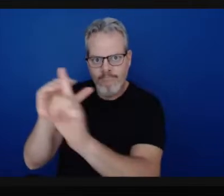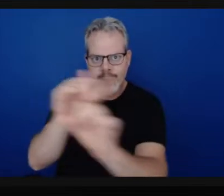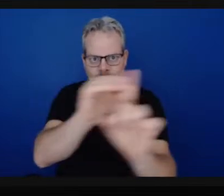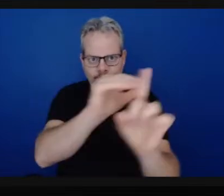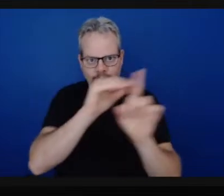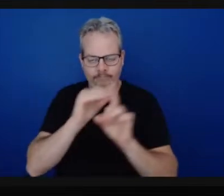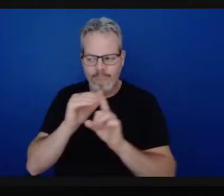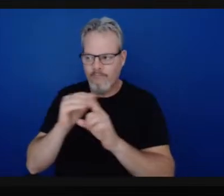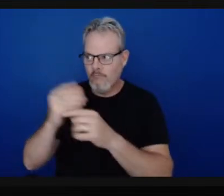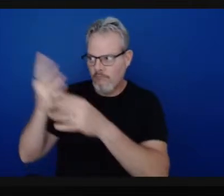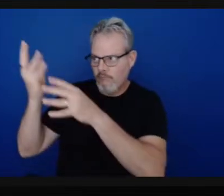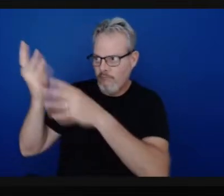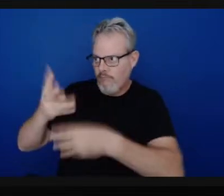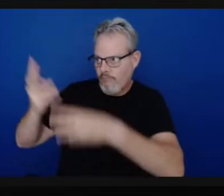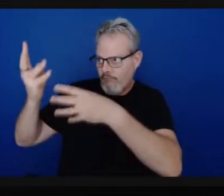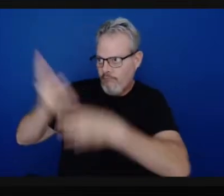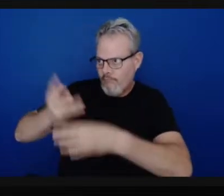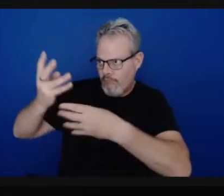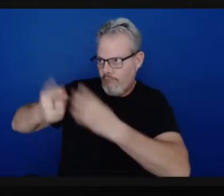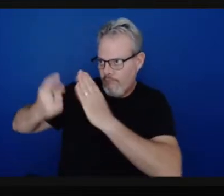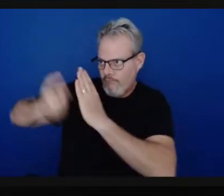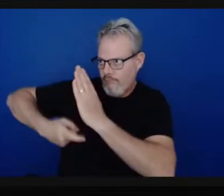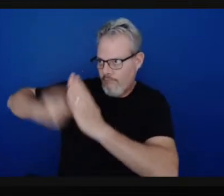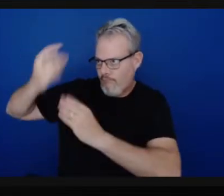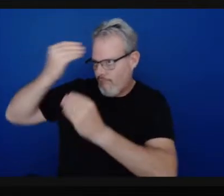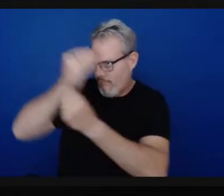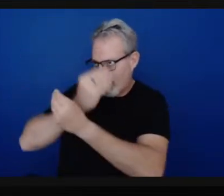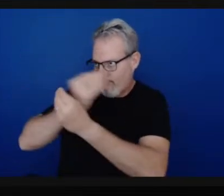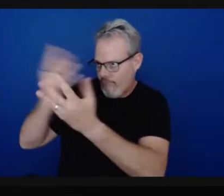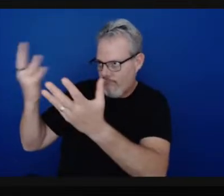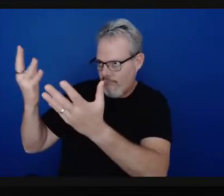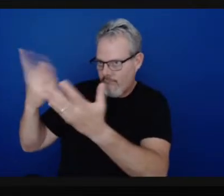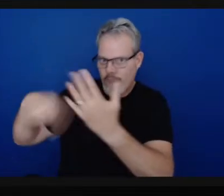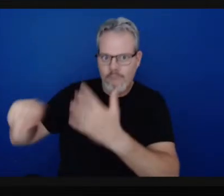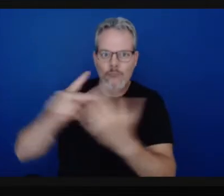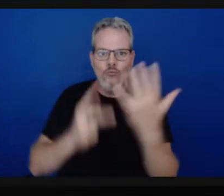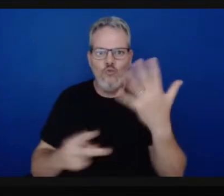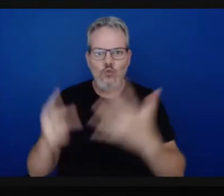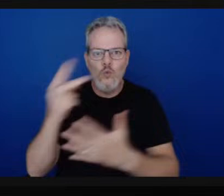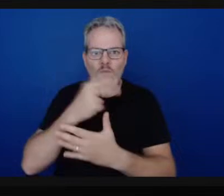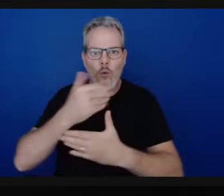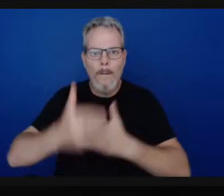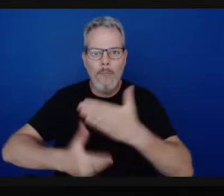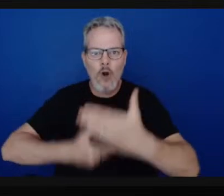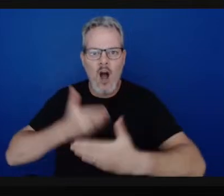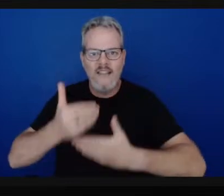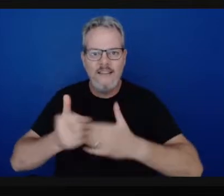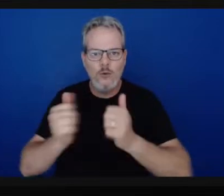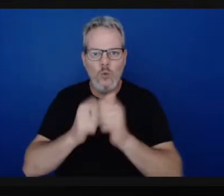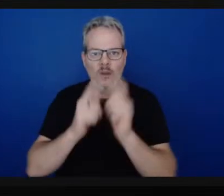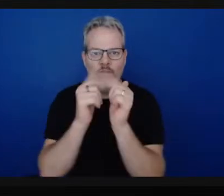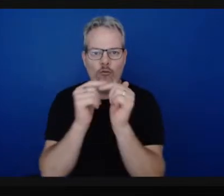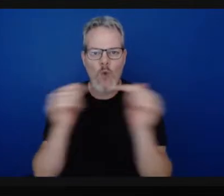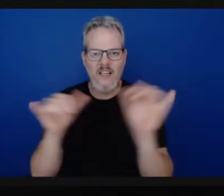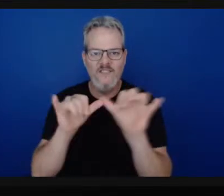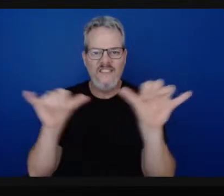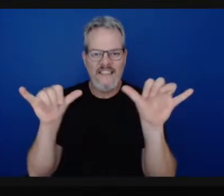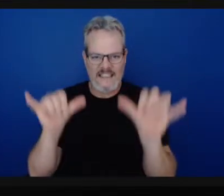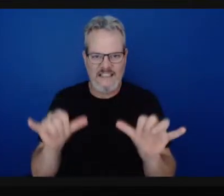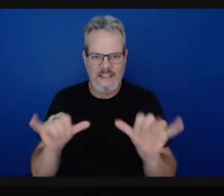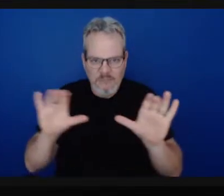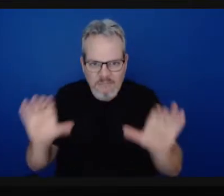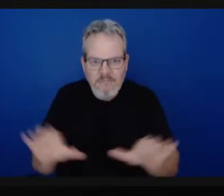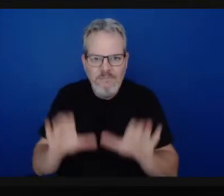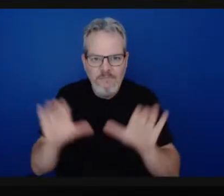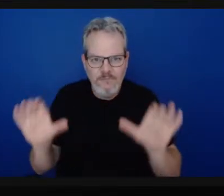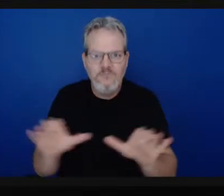the automated, and then the review process by the seismologists and the automated systems that support them. We're able